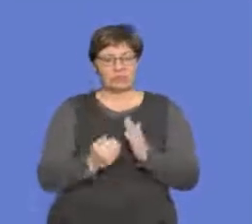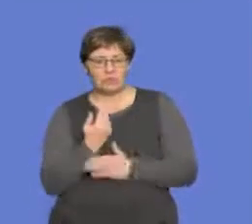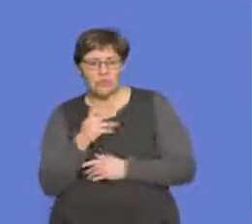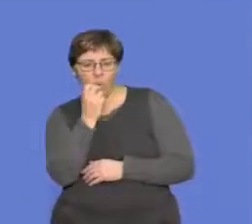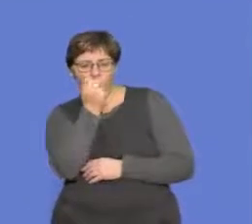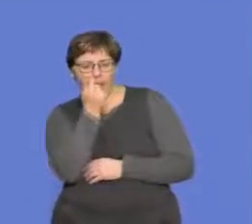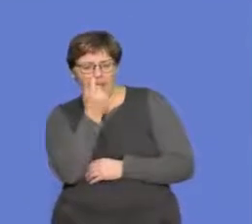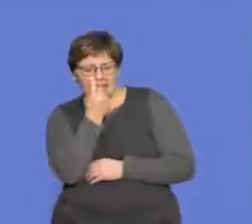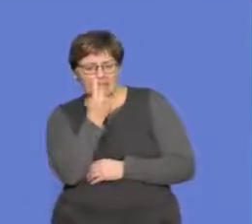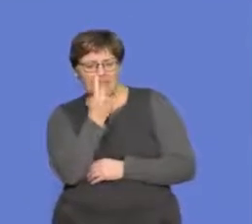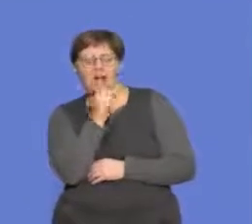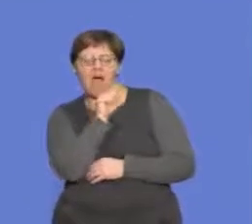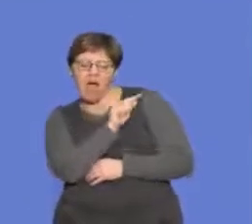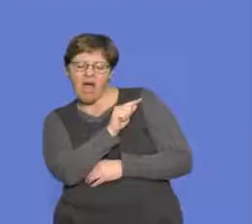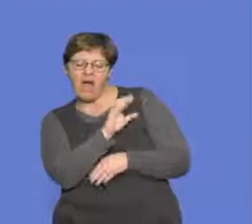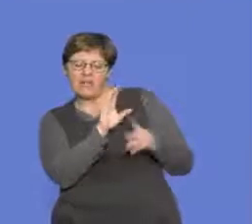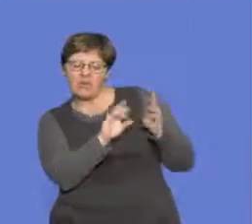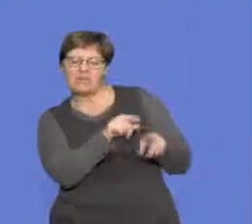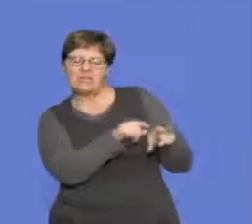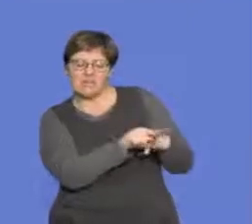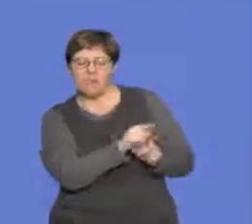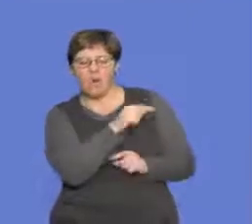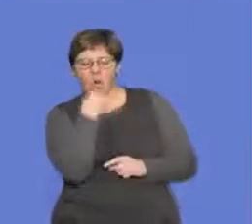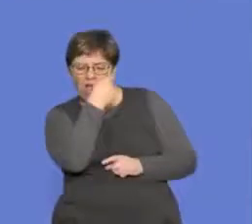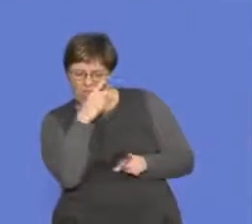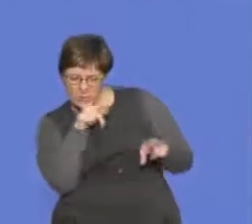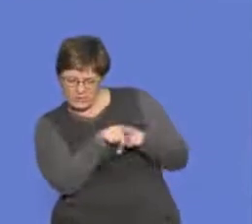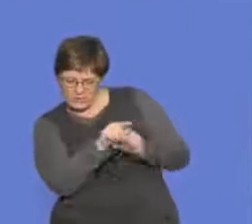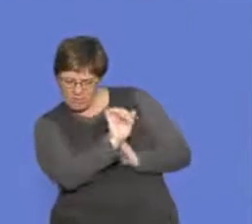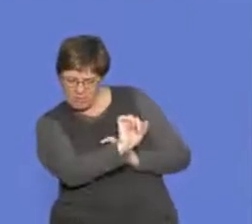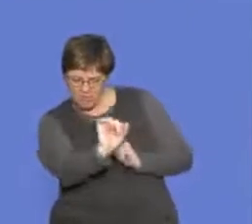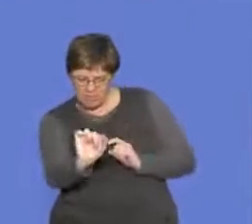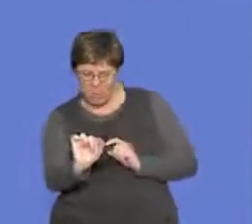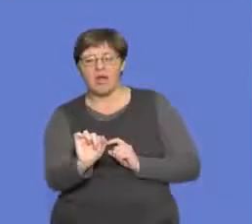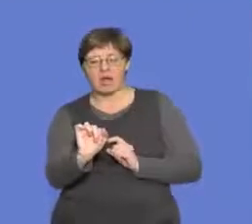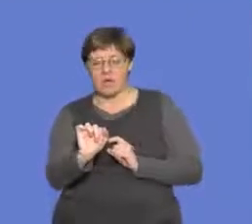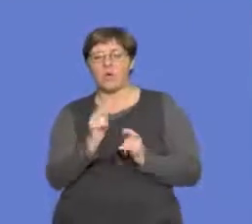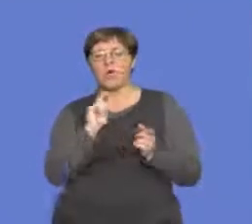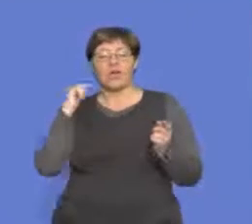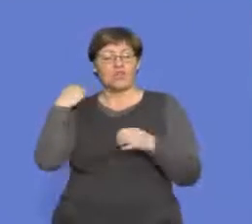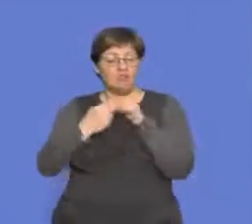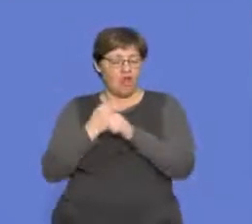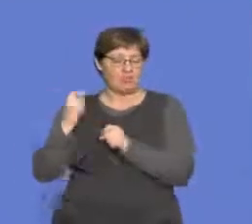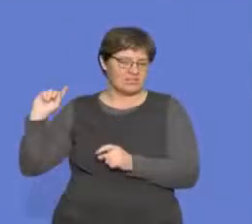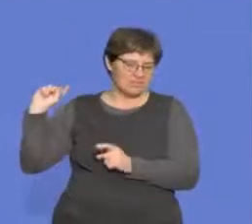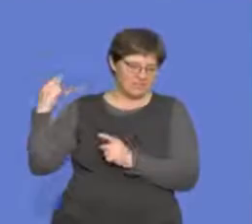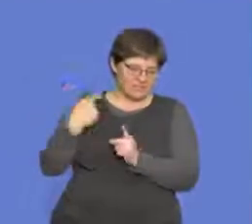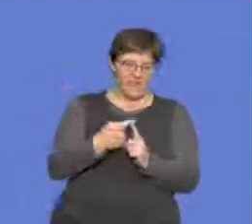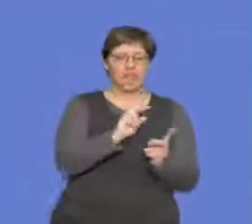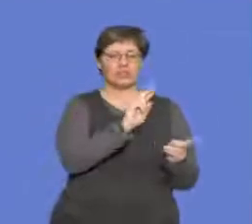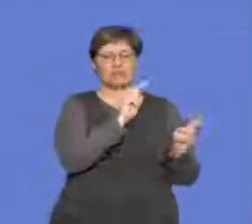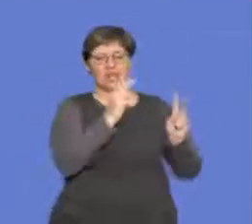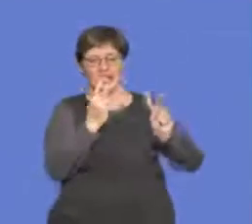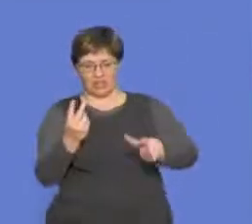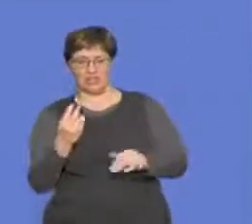the understanding of features and characteristics, our systems or schemes of classifications have changed over the year. Let's try and